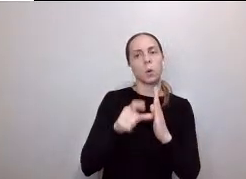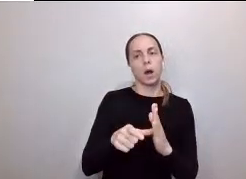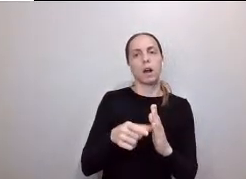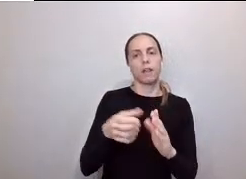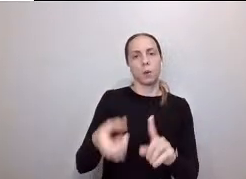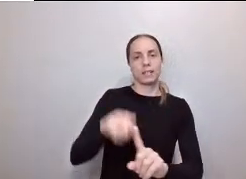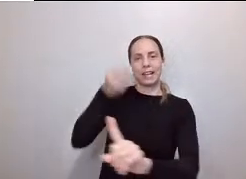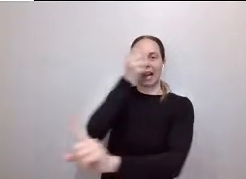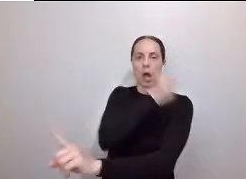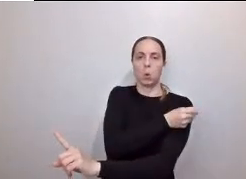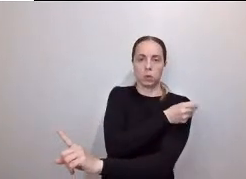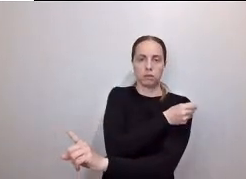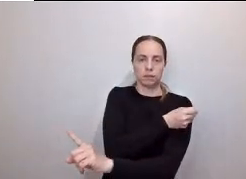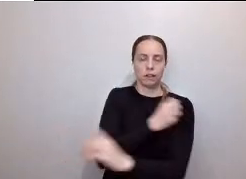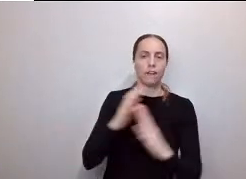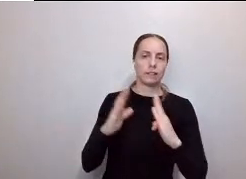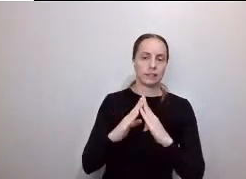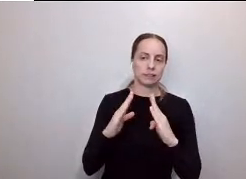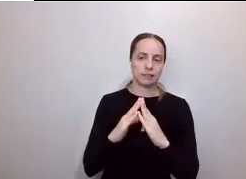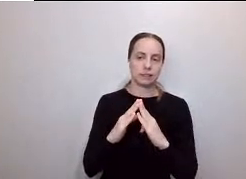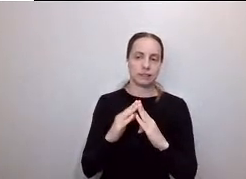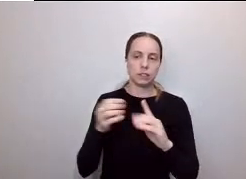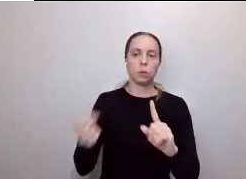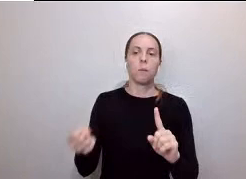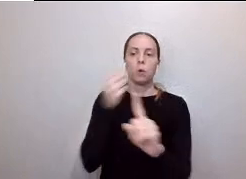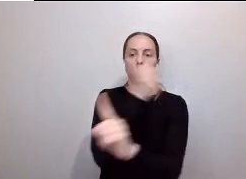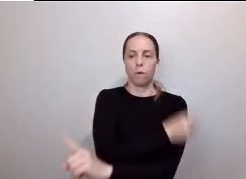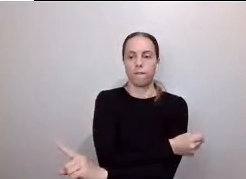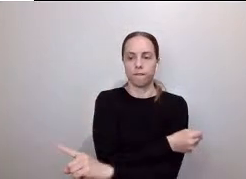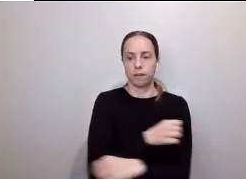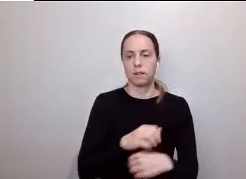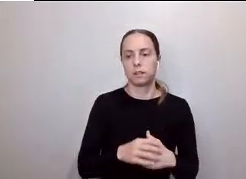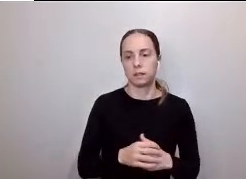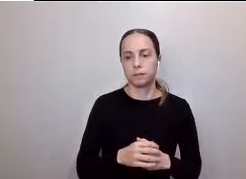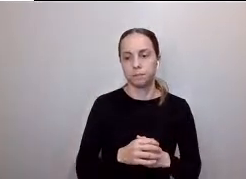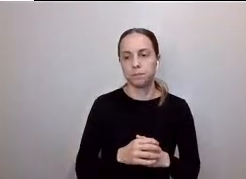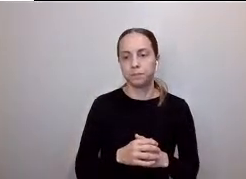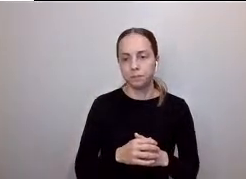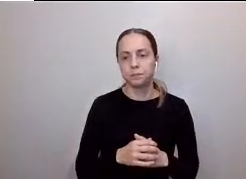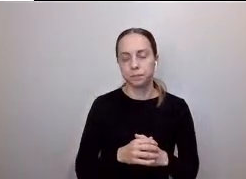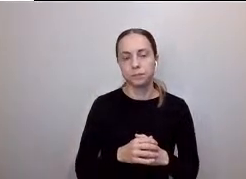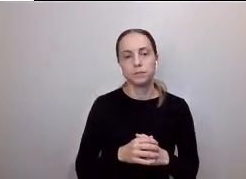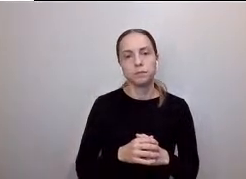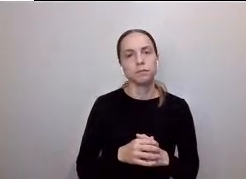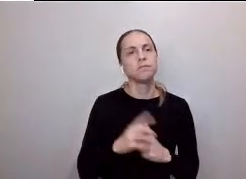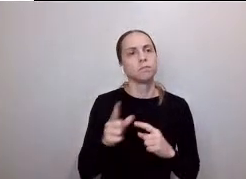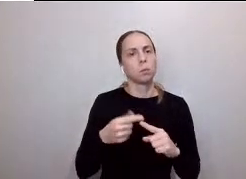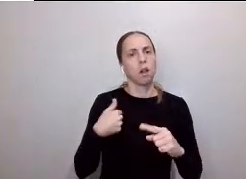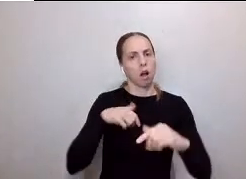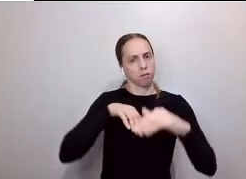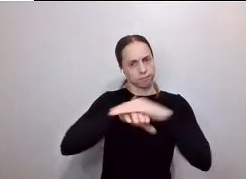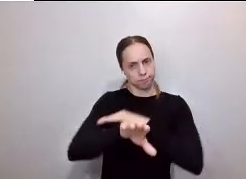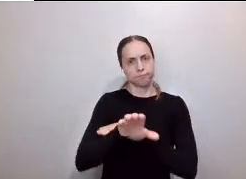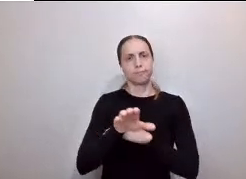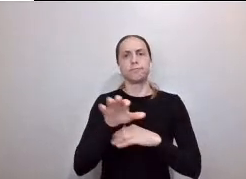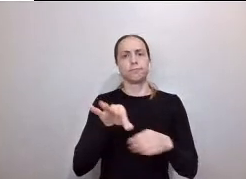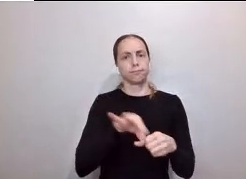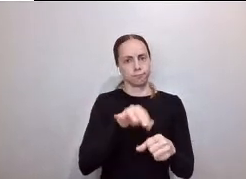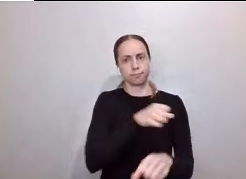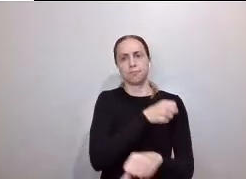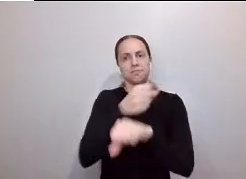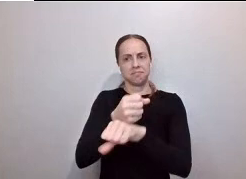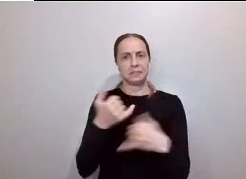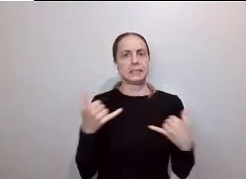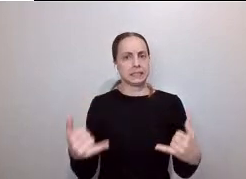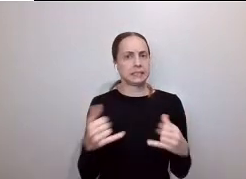removed. And when I got into office, there was a lot of discussion about what to do about the electrical inspectors. And in fact, when there was a